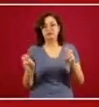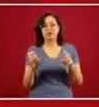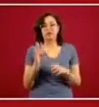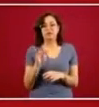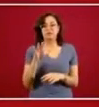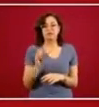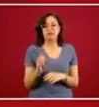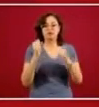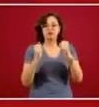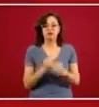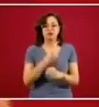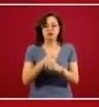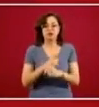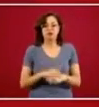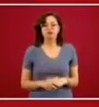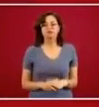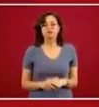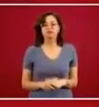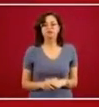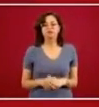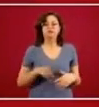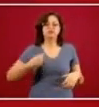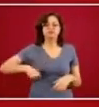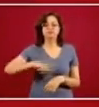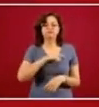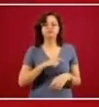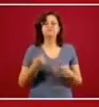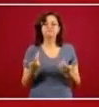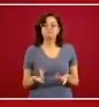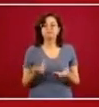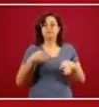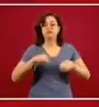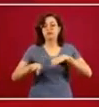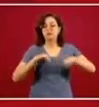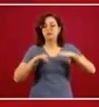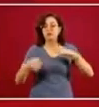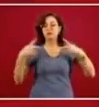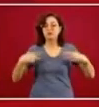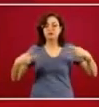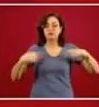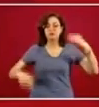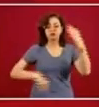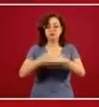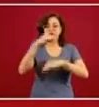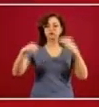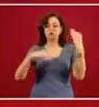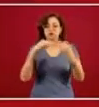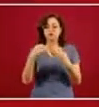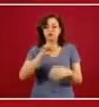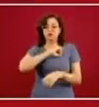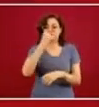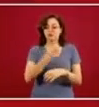they are not fully trained yet. So